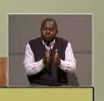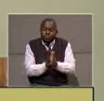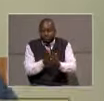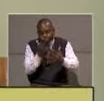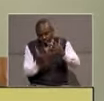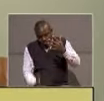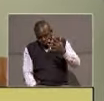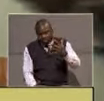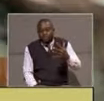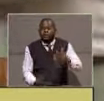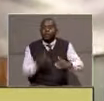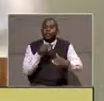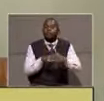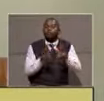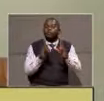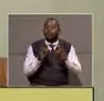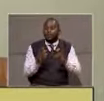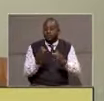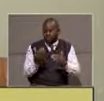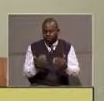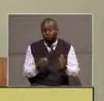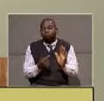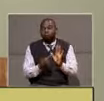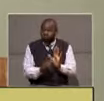first re-entry. If